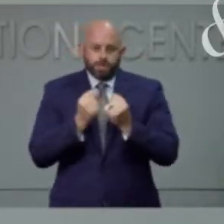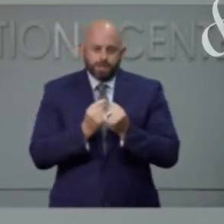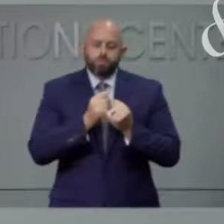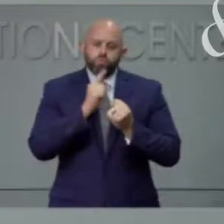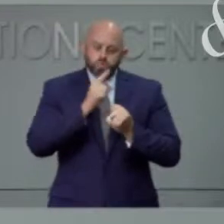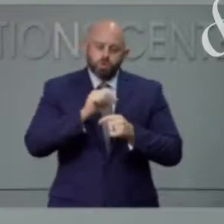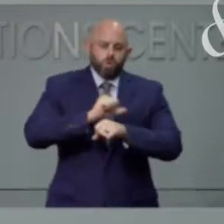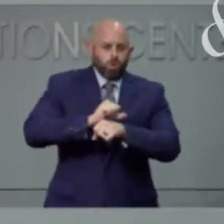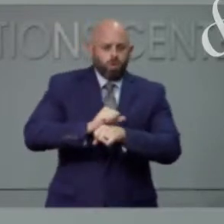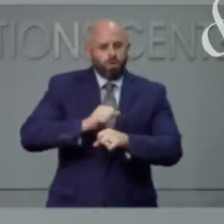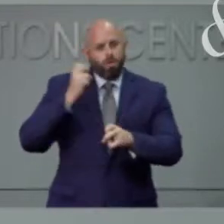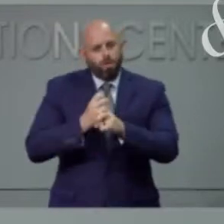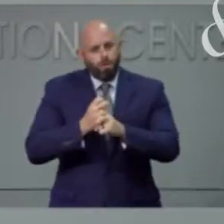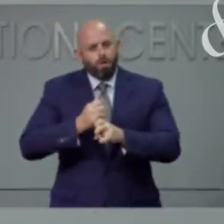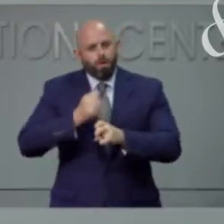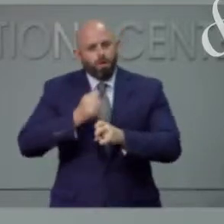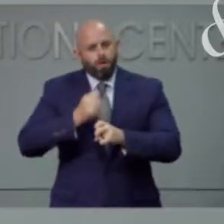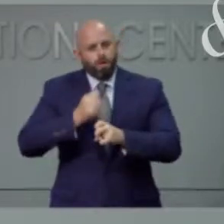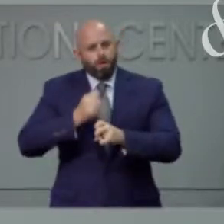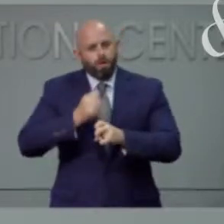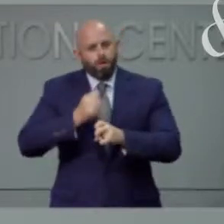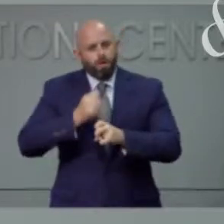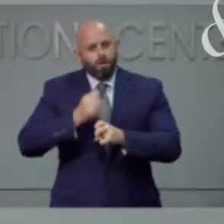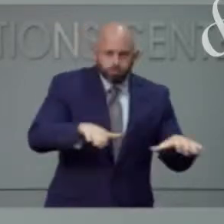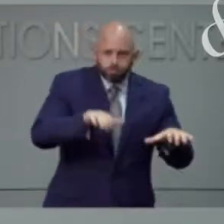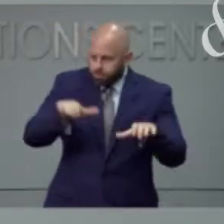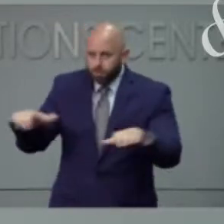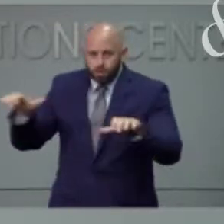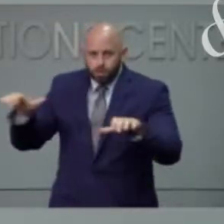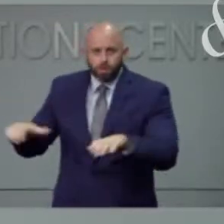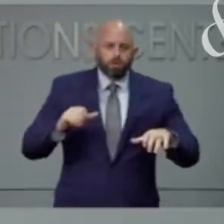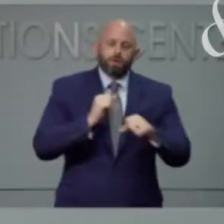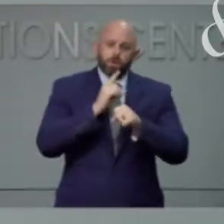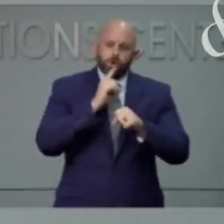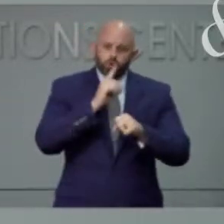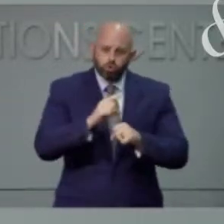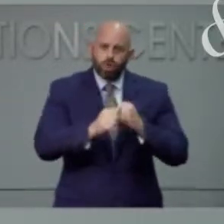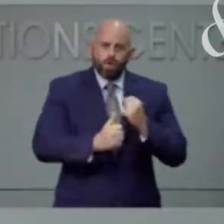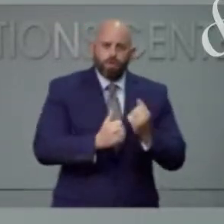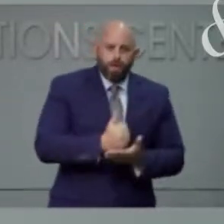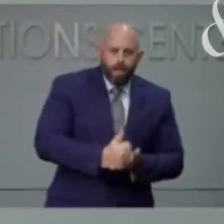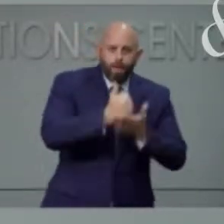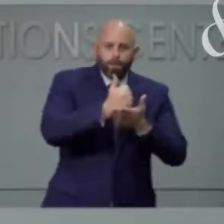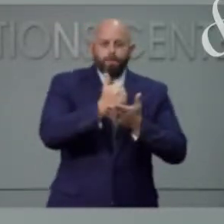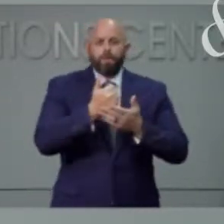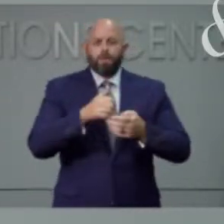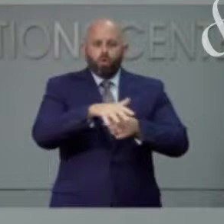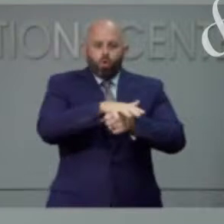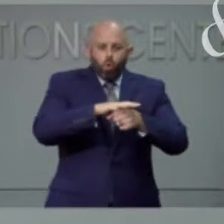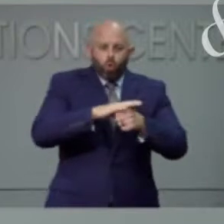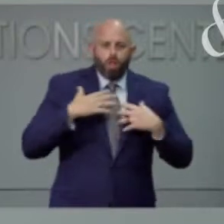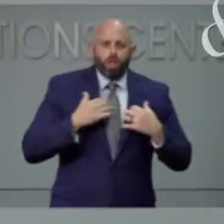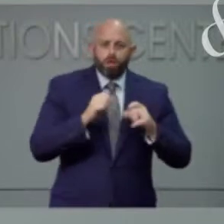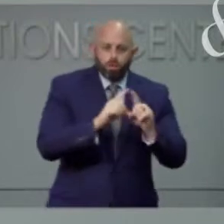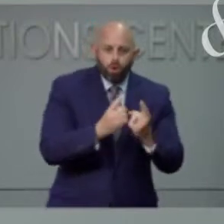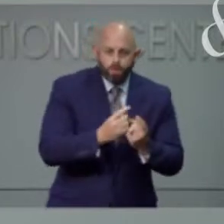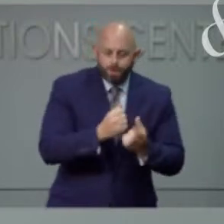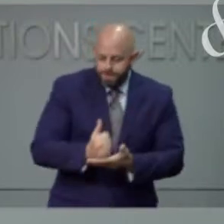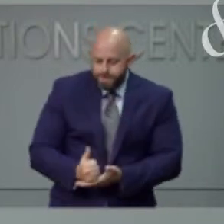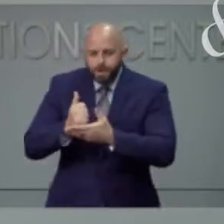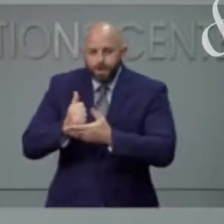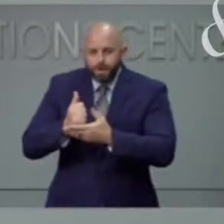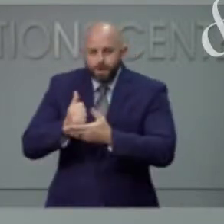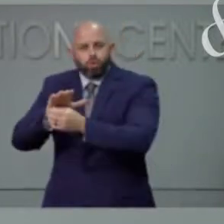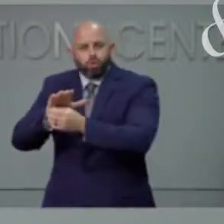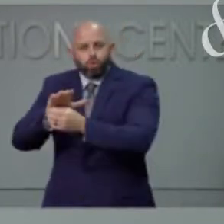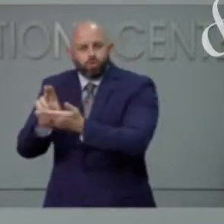very active role in making we are able to assist the local health departments and the universities and anything they might